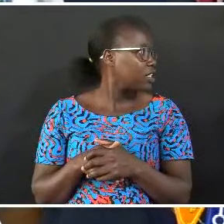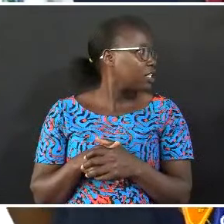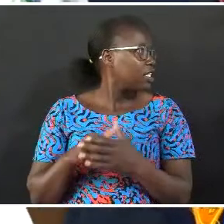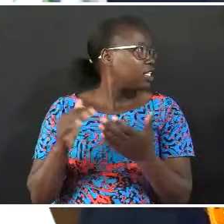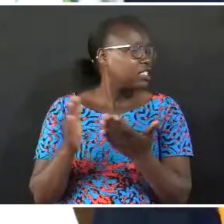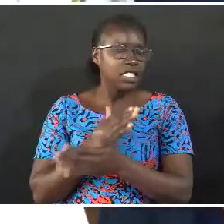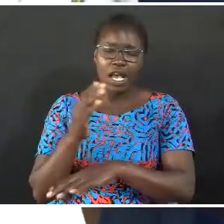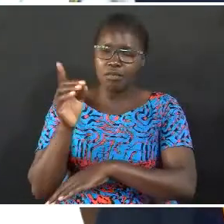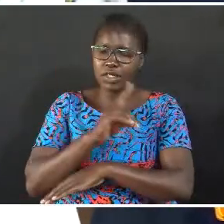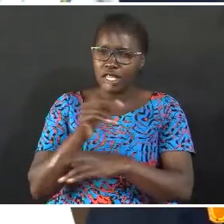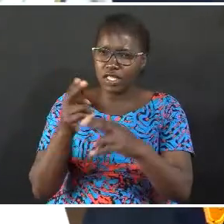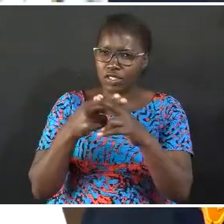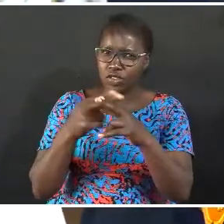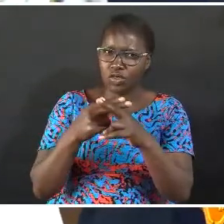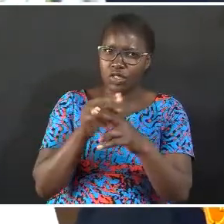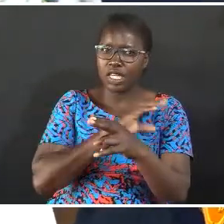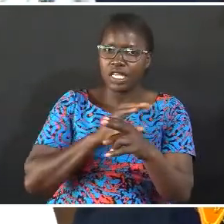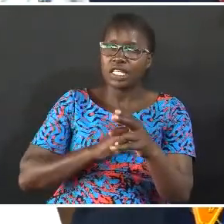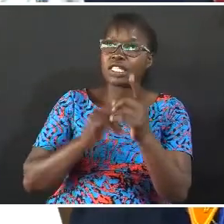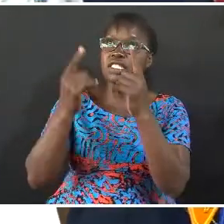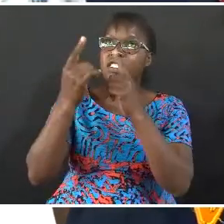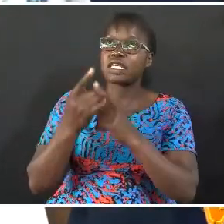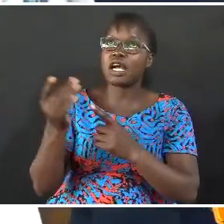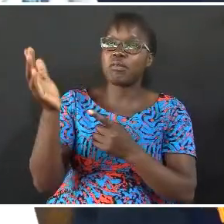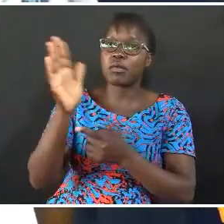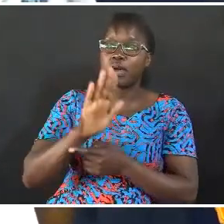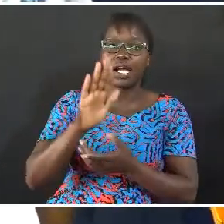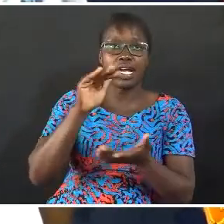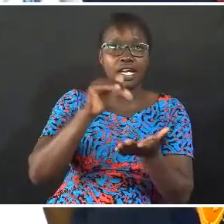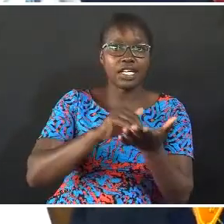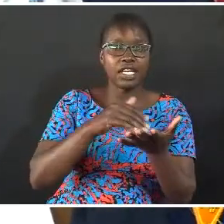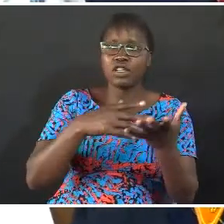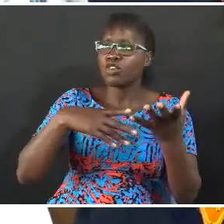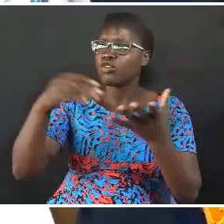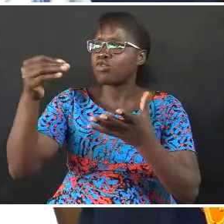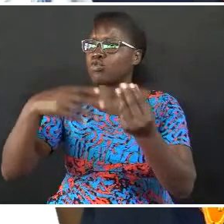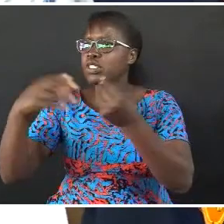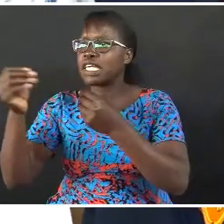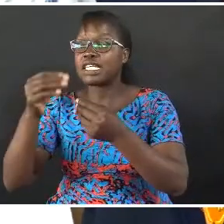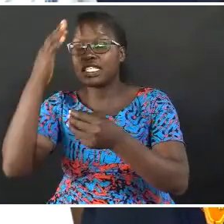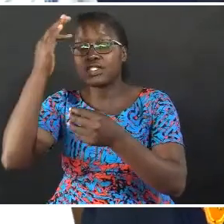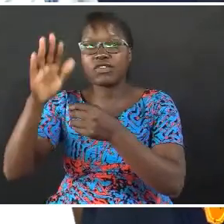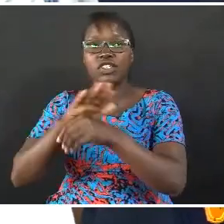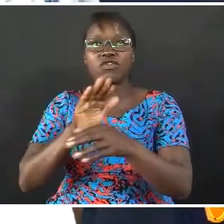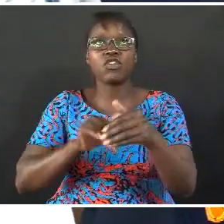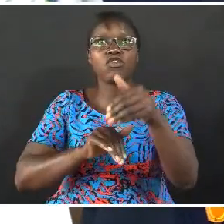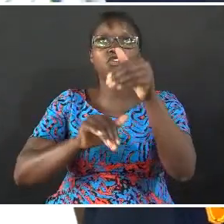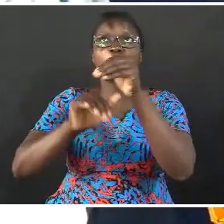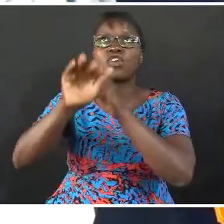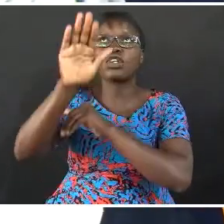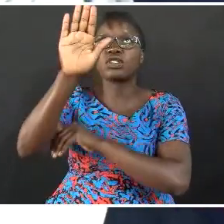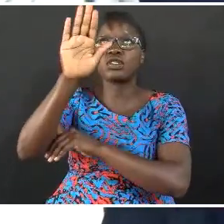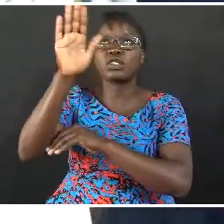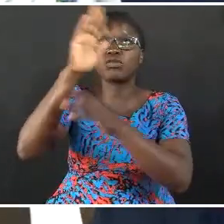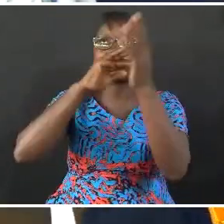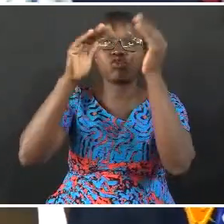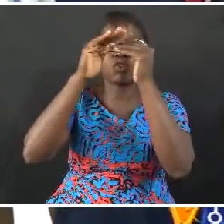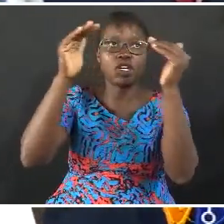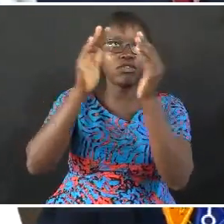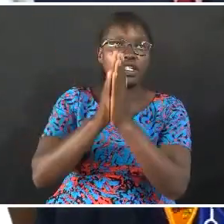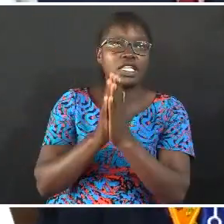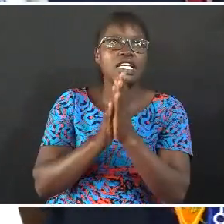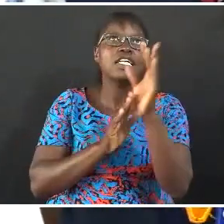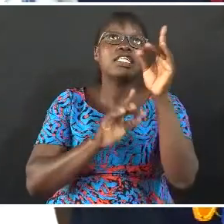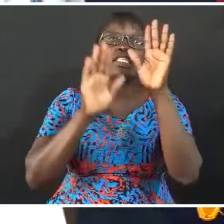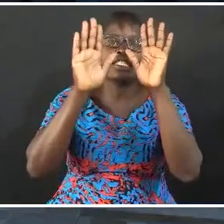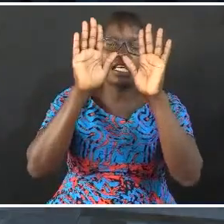Someday soon, Christ is coming back again to take his faithful followers with him to heaven.